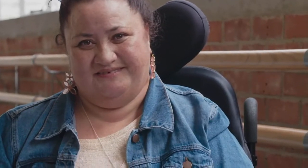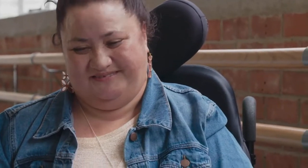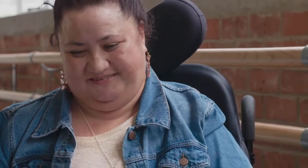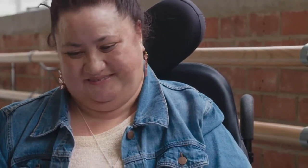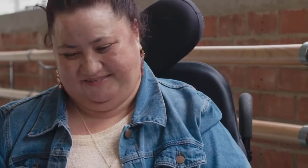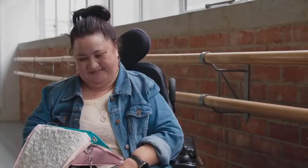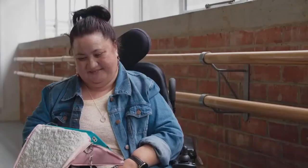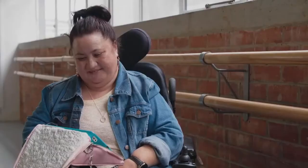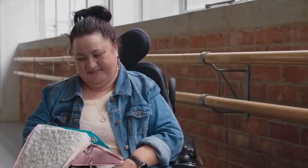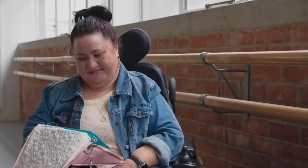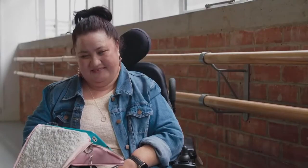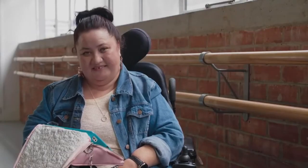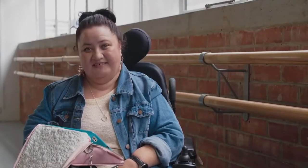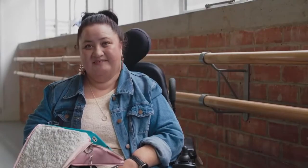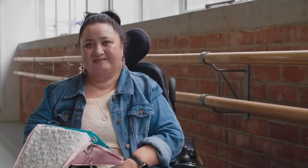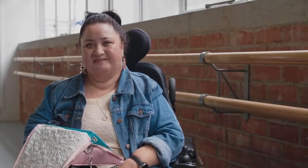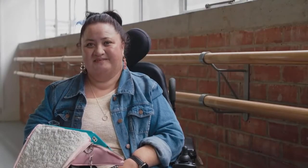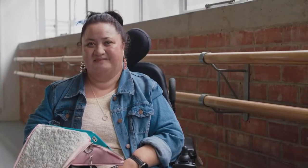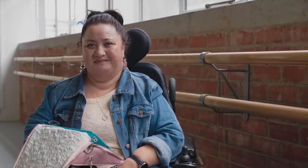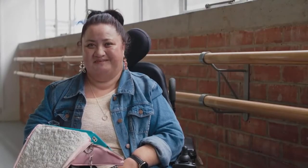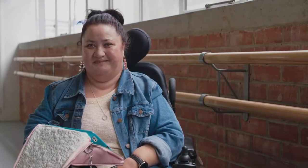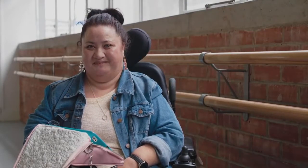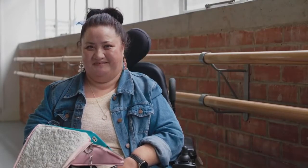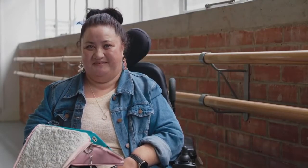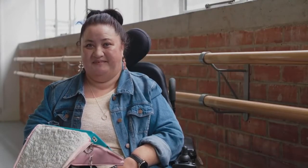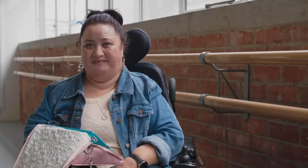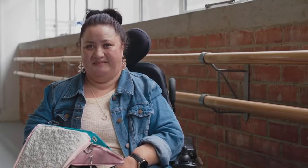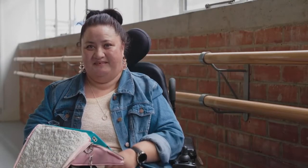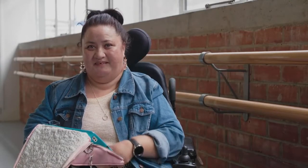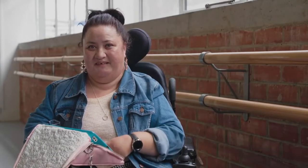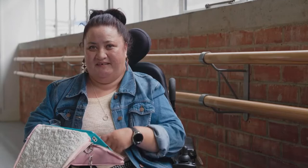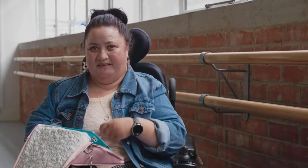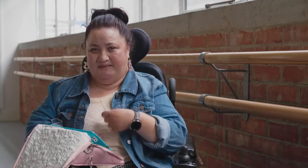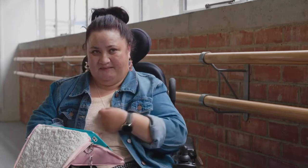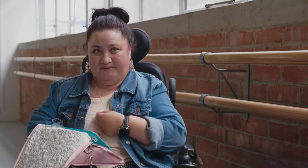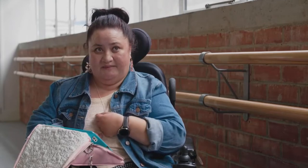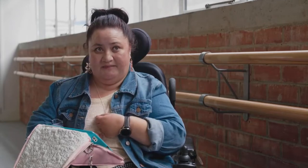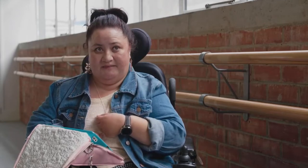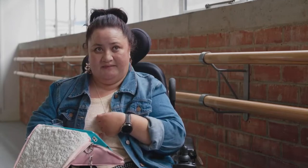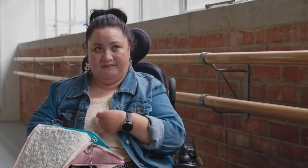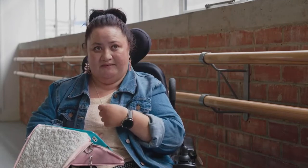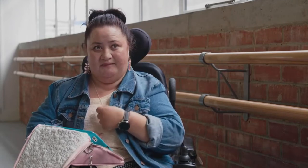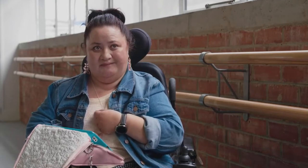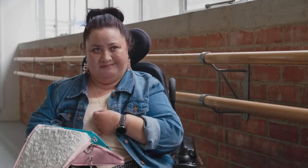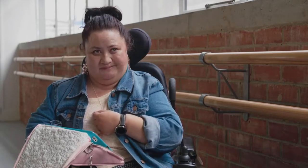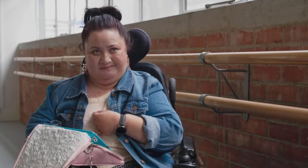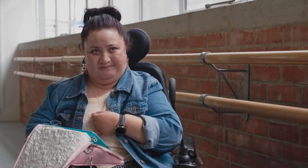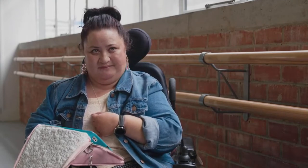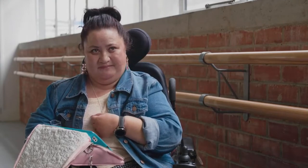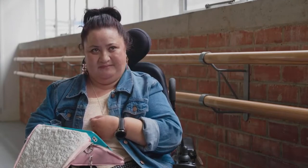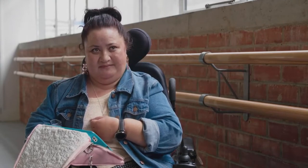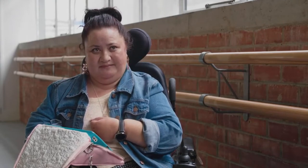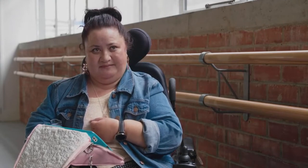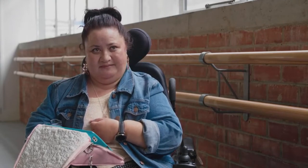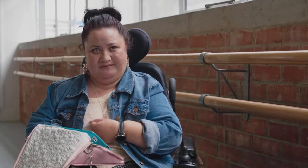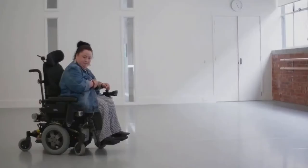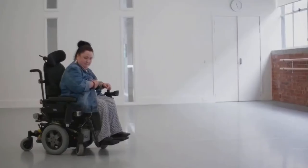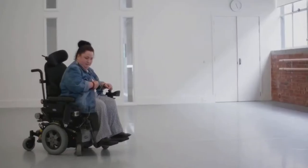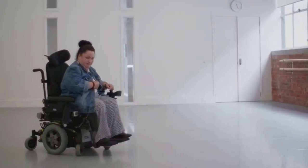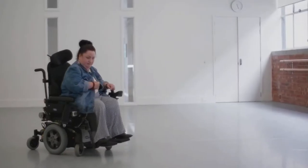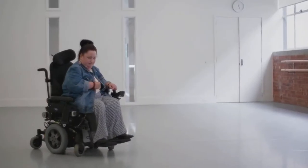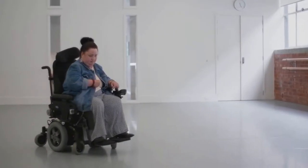greetings my name is Lucy I'm a Samoan key reborn performer with a disability cerebral